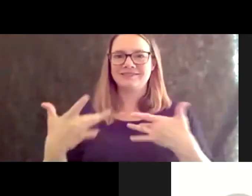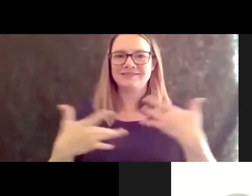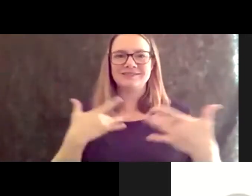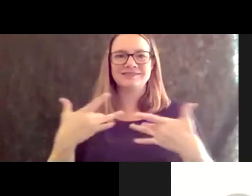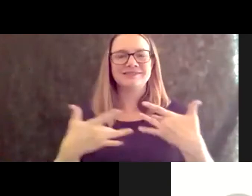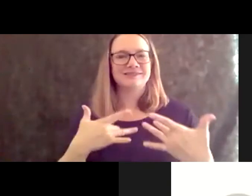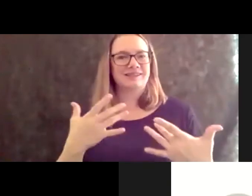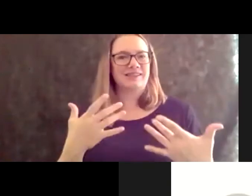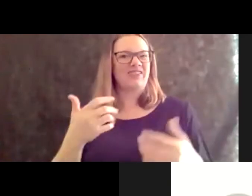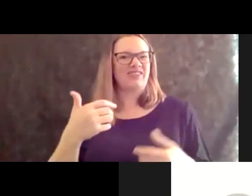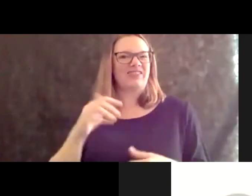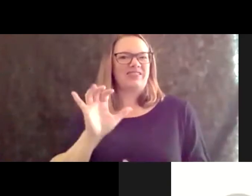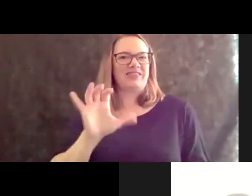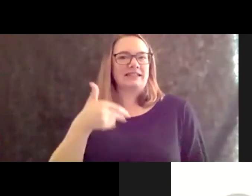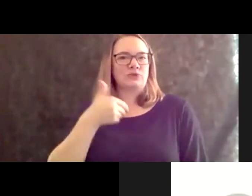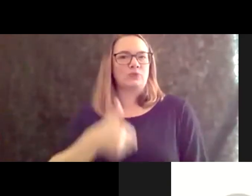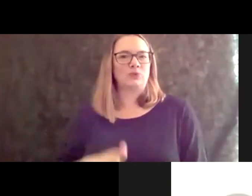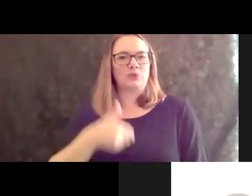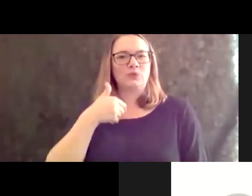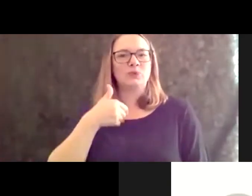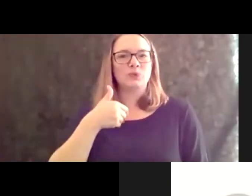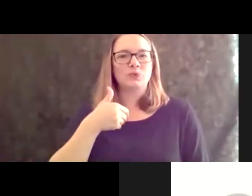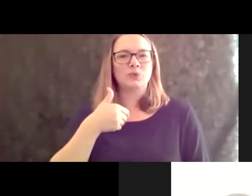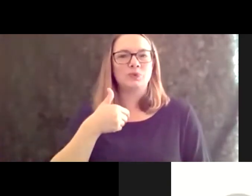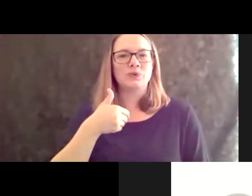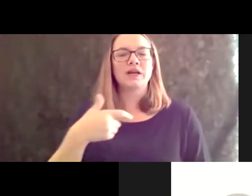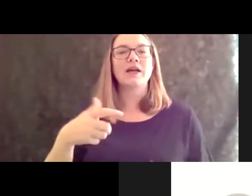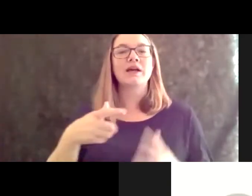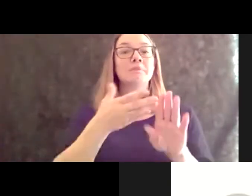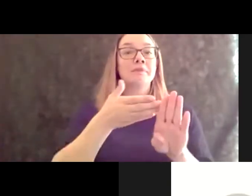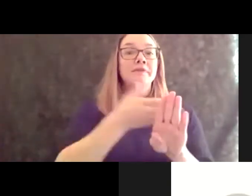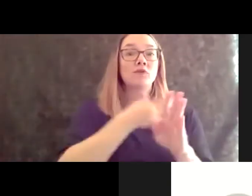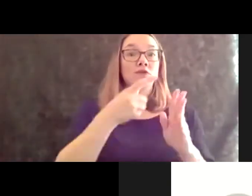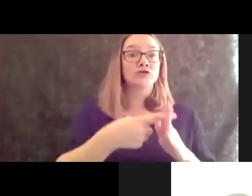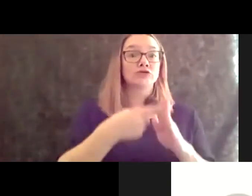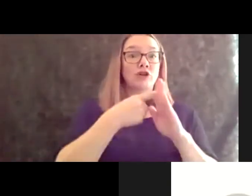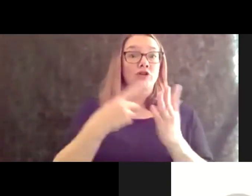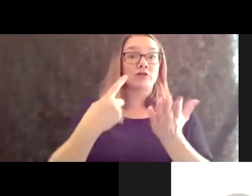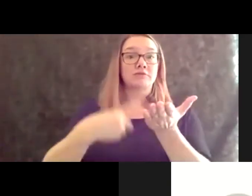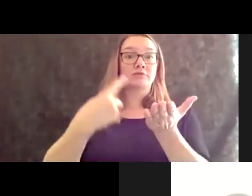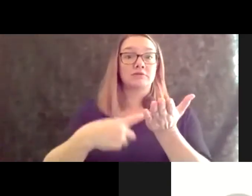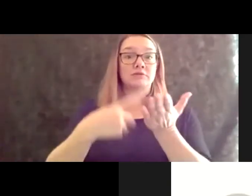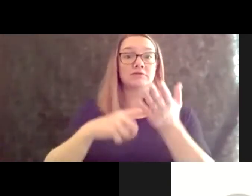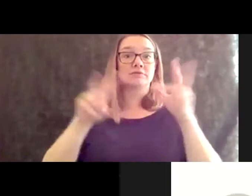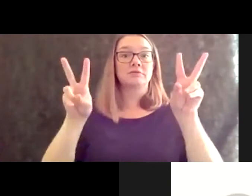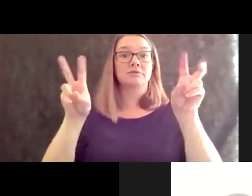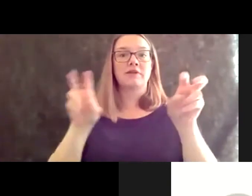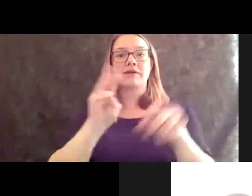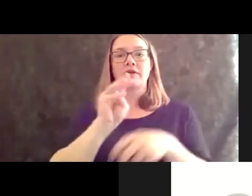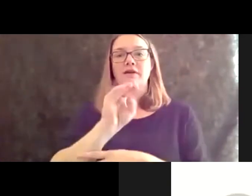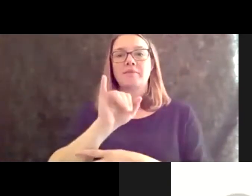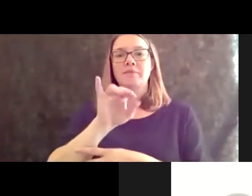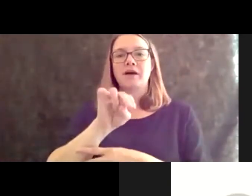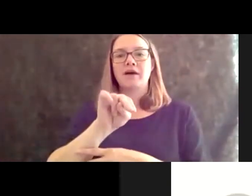bit about me. And before I start talking about mindful play, I want to just